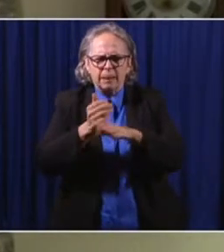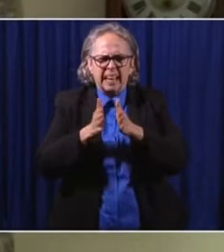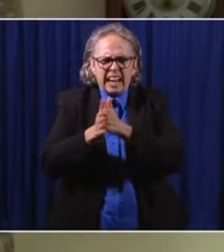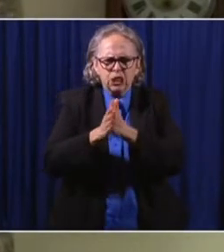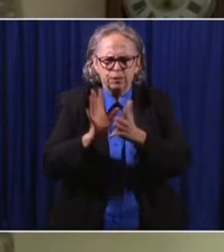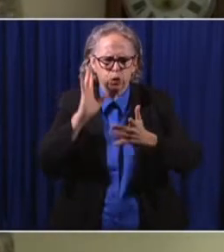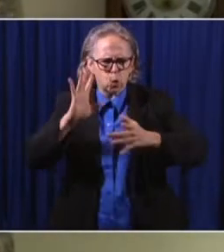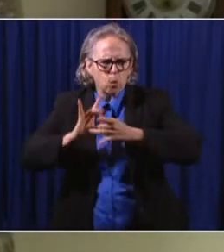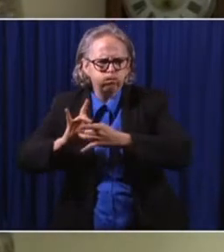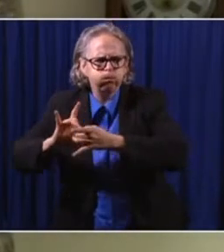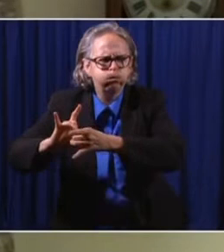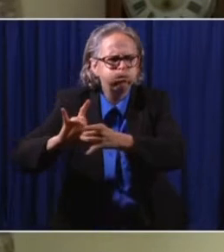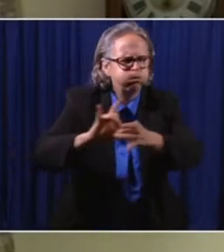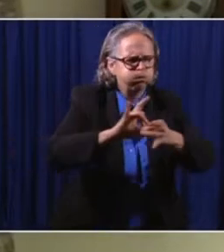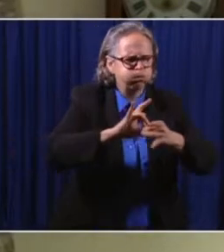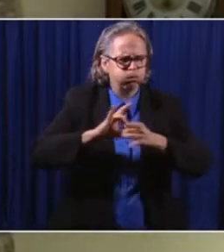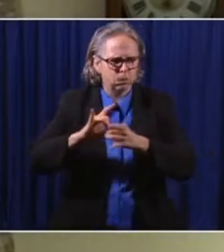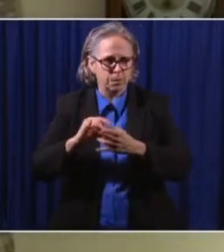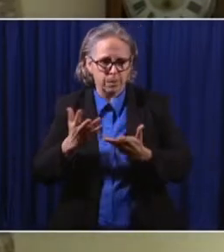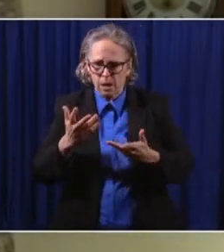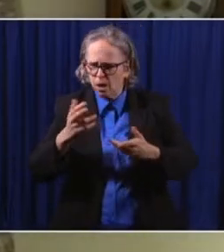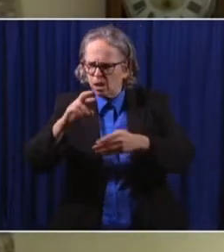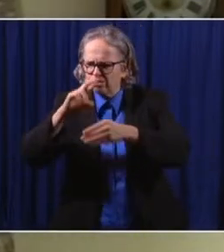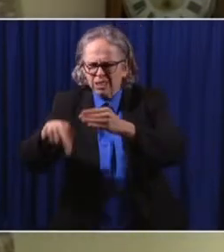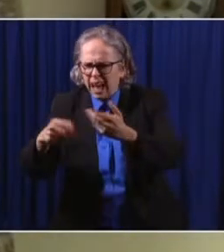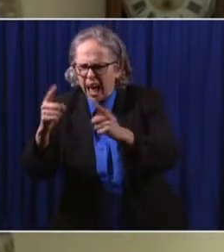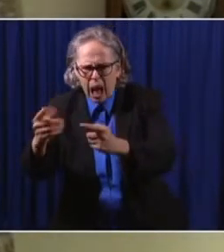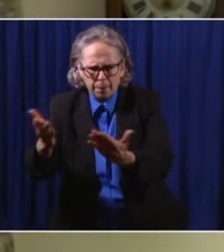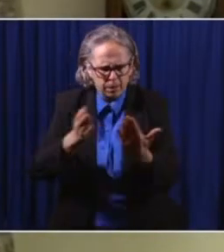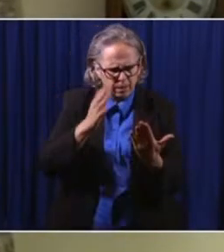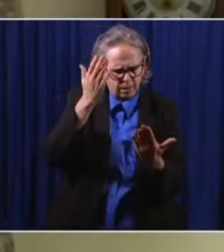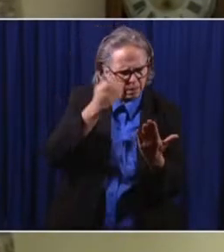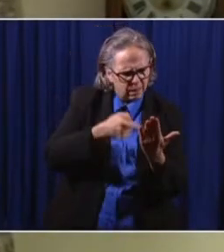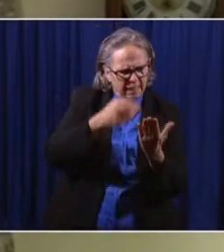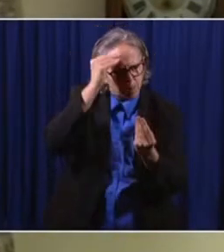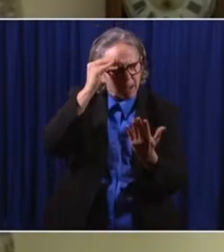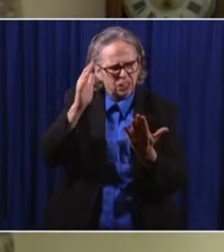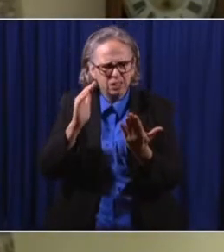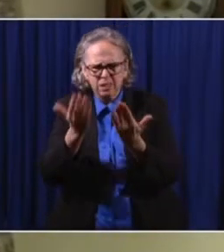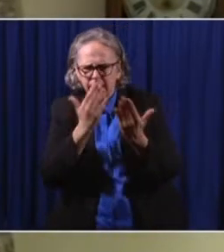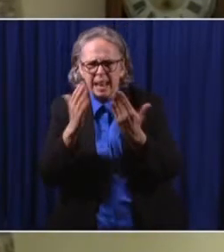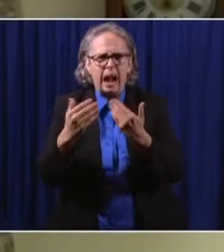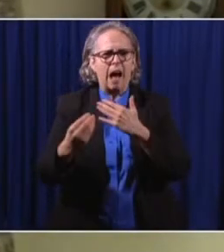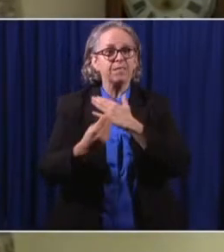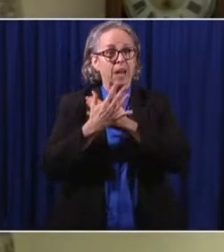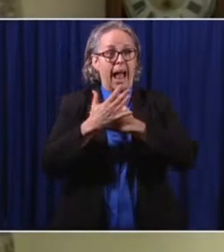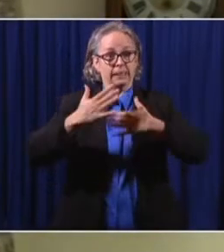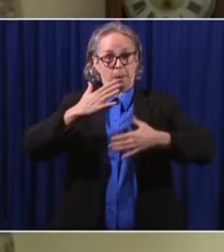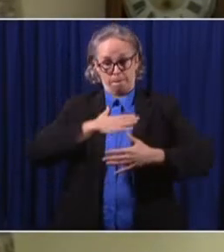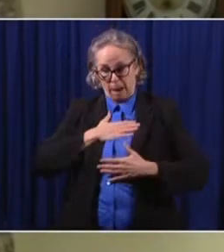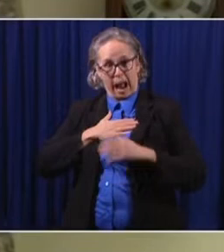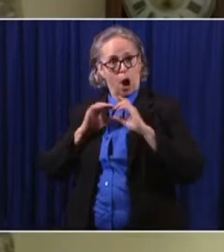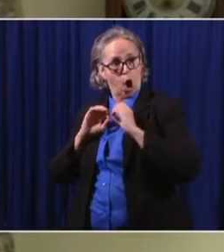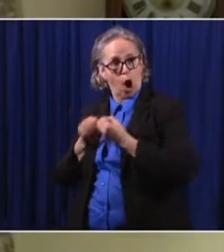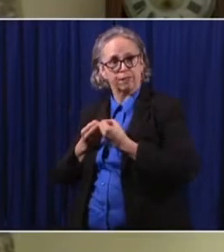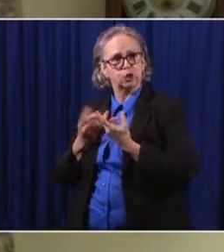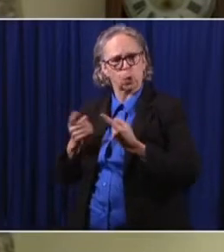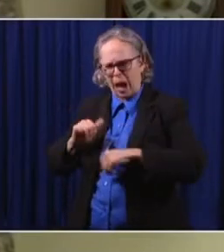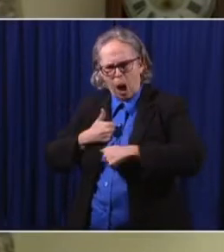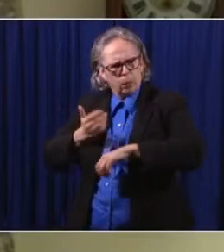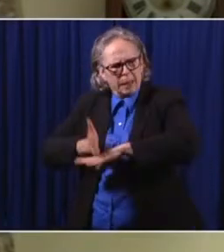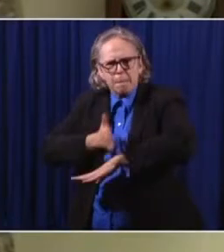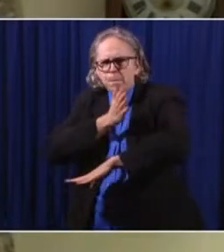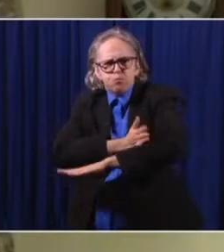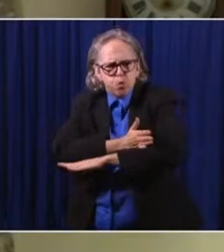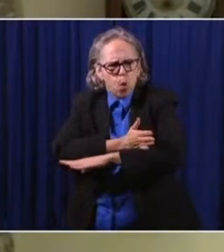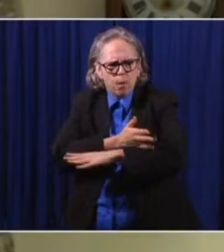trends, and advise my office on innovative ways to create safer roads through the 4 E's of traffic